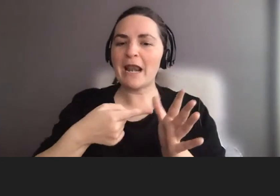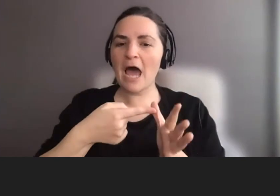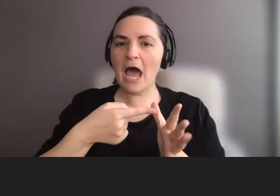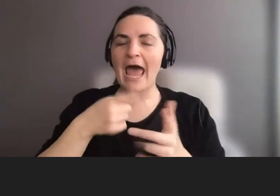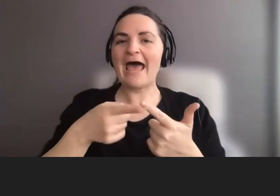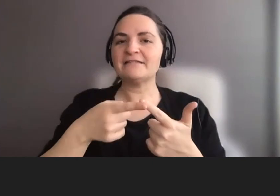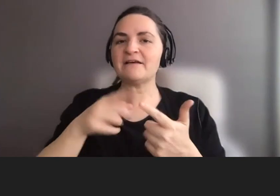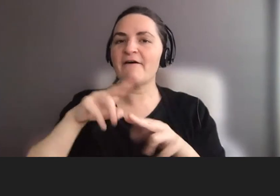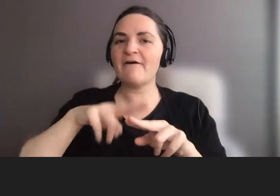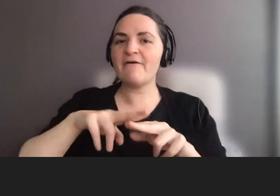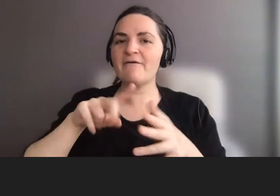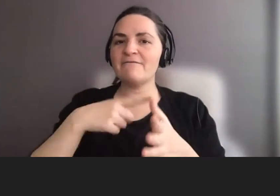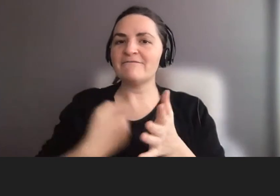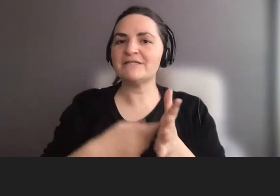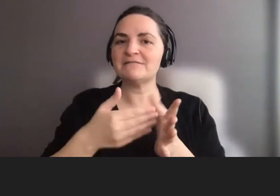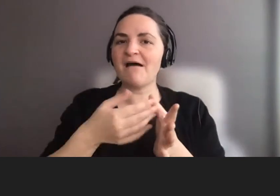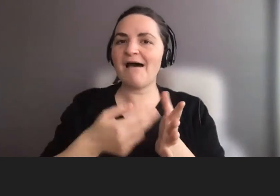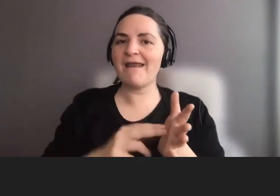Fazana?